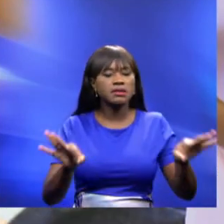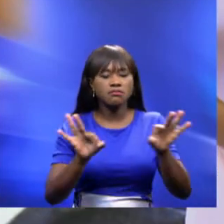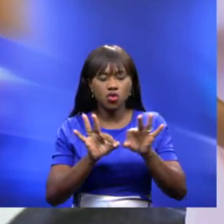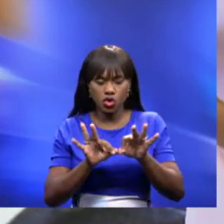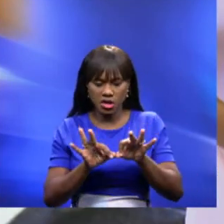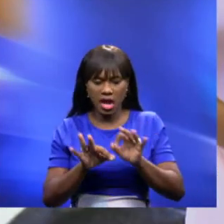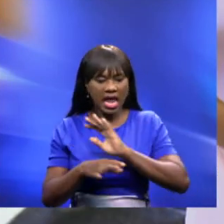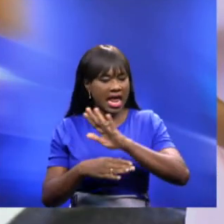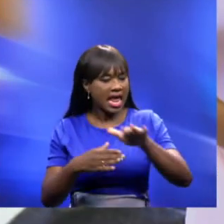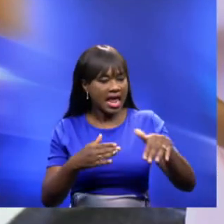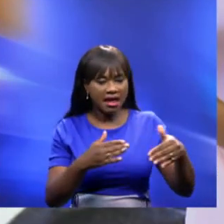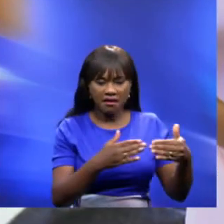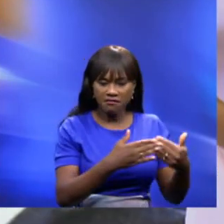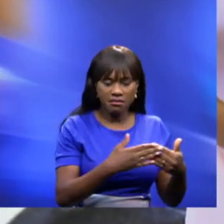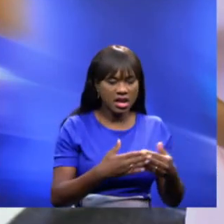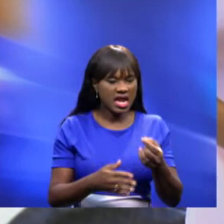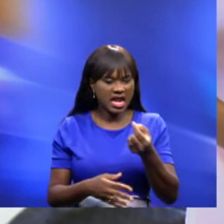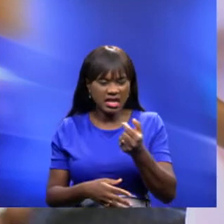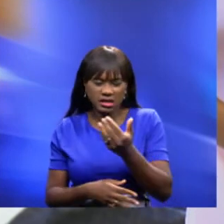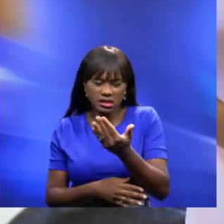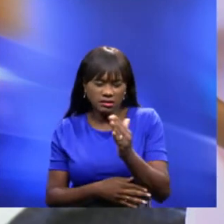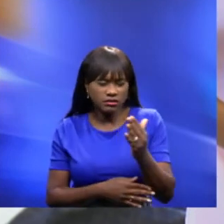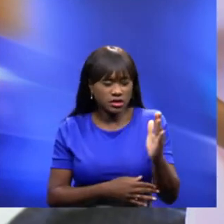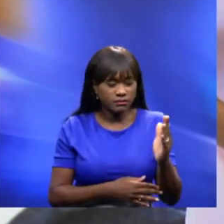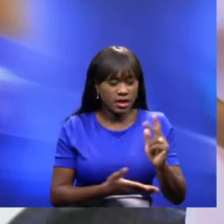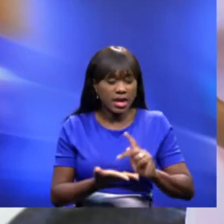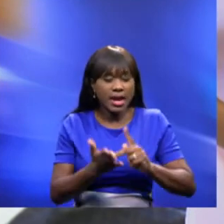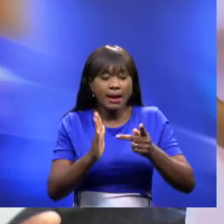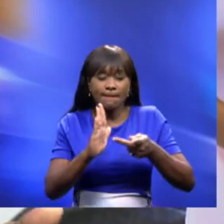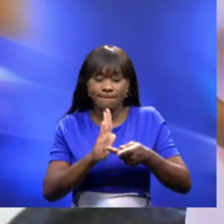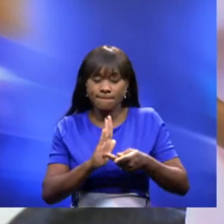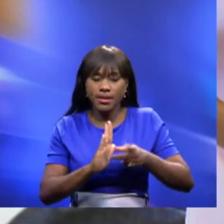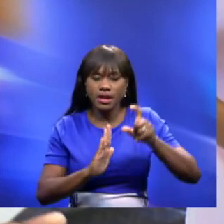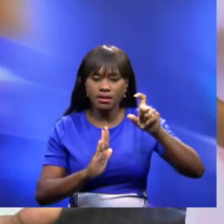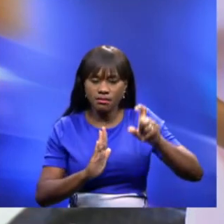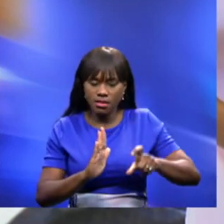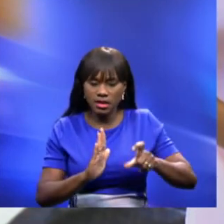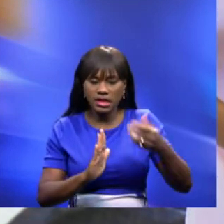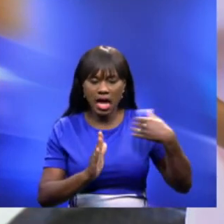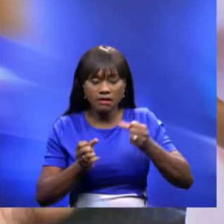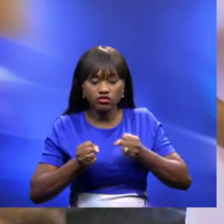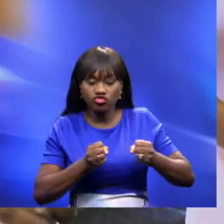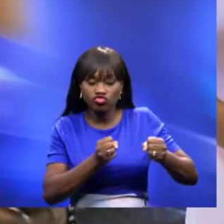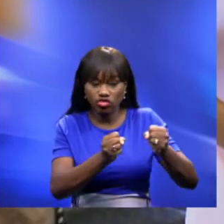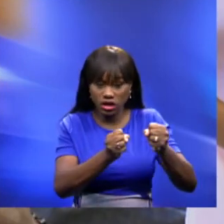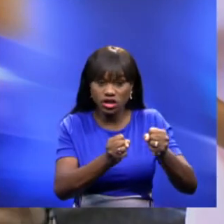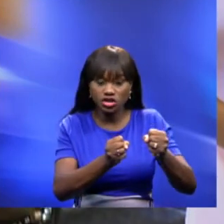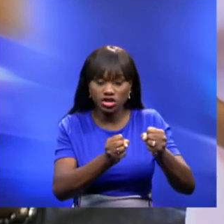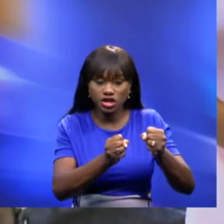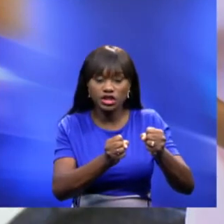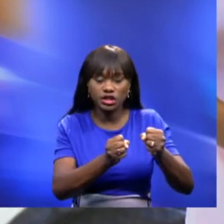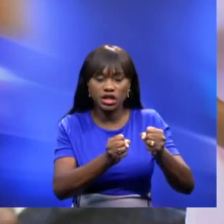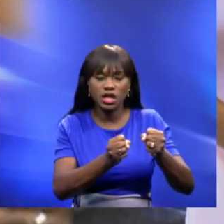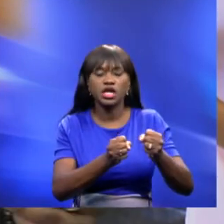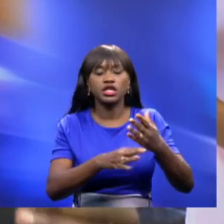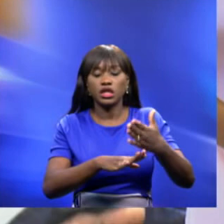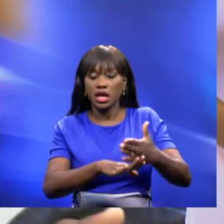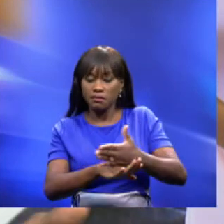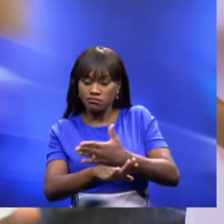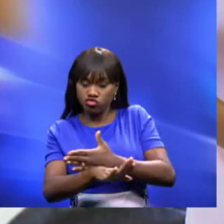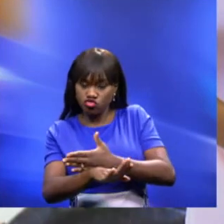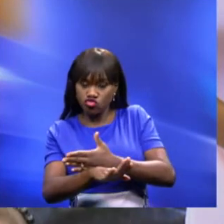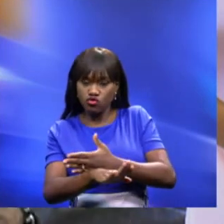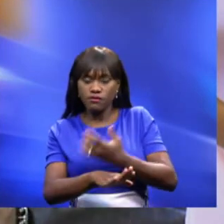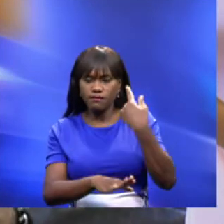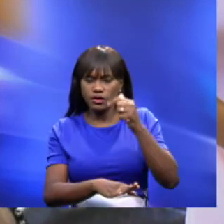that would have impact upon them a little bit differently, which means they have to now get strategies to deal with it that would suit them, the